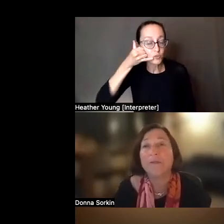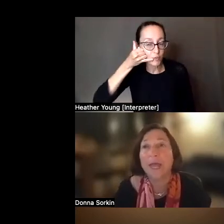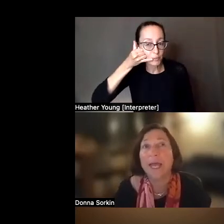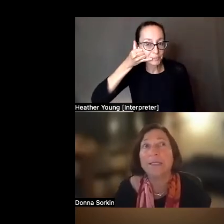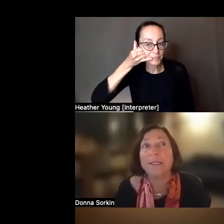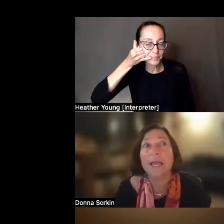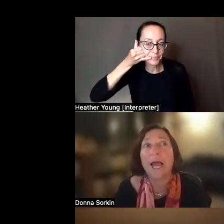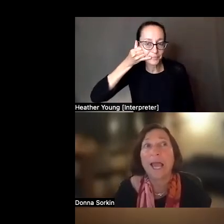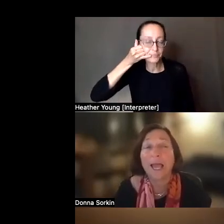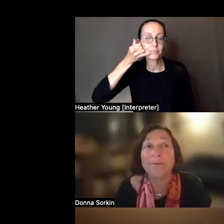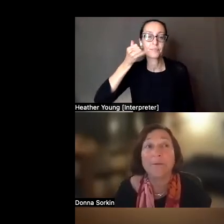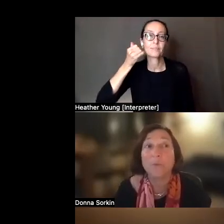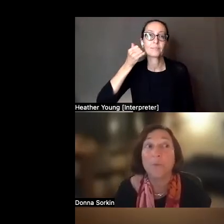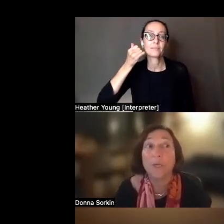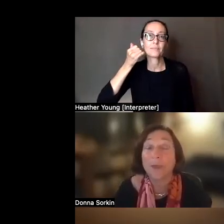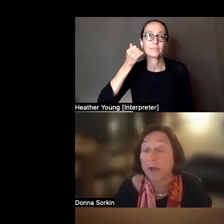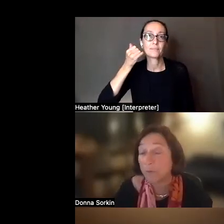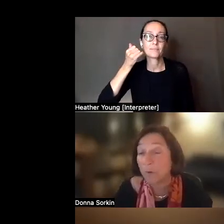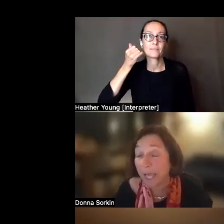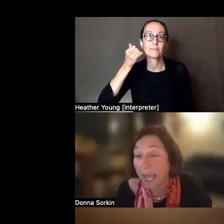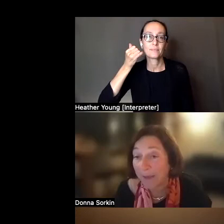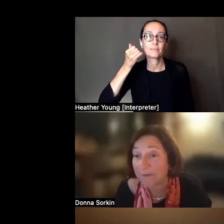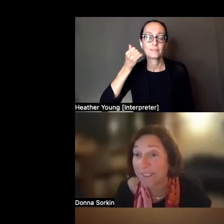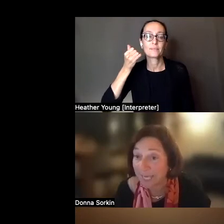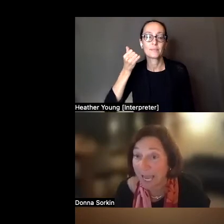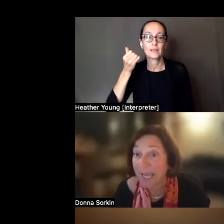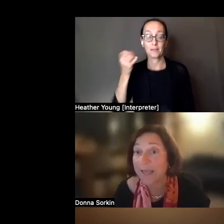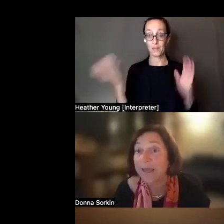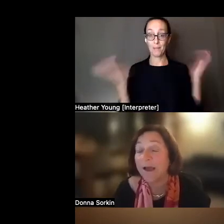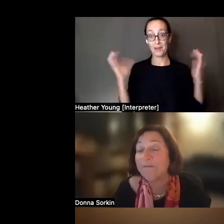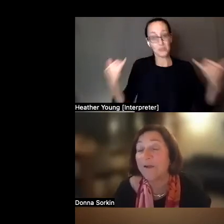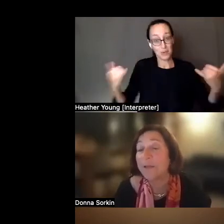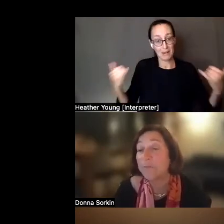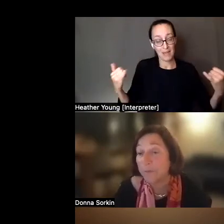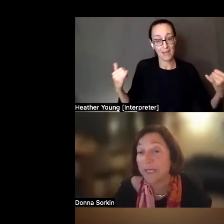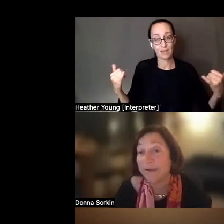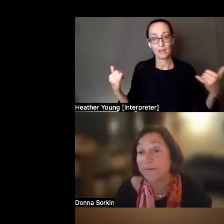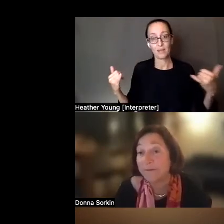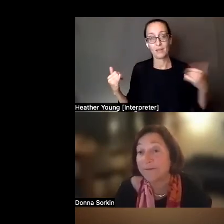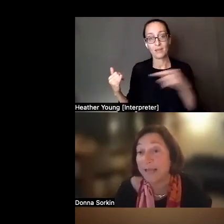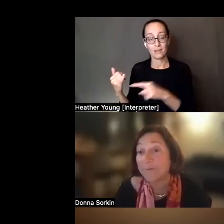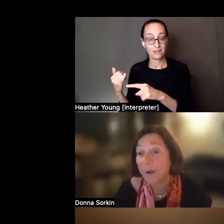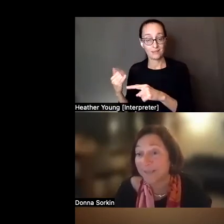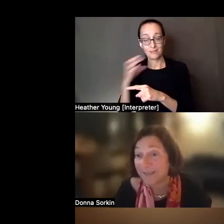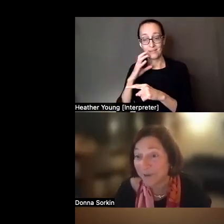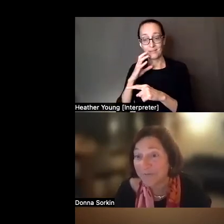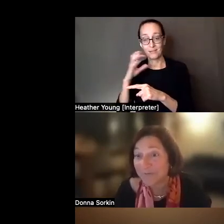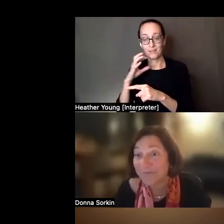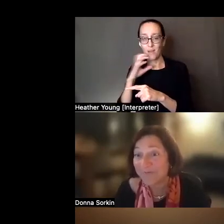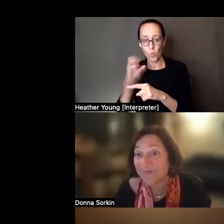recalling that I had, compared to what we have today, a fairly primitive sound